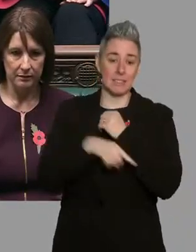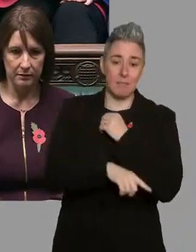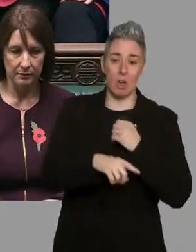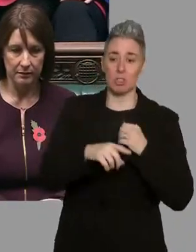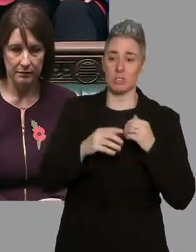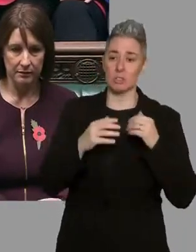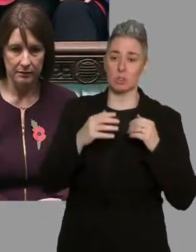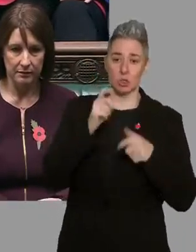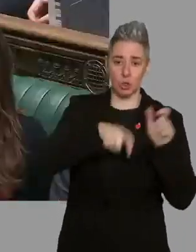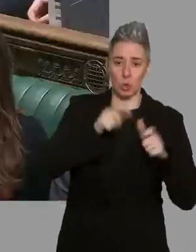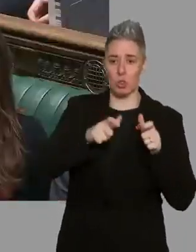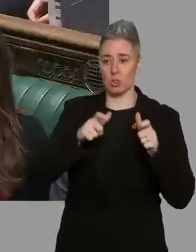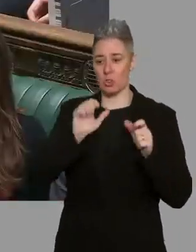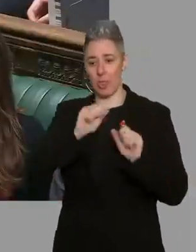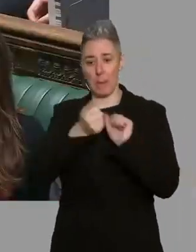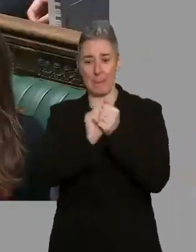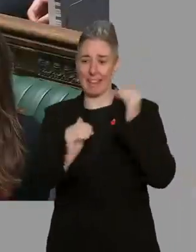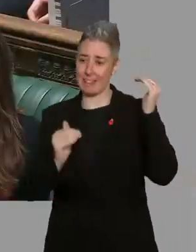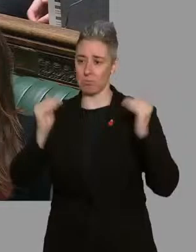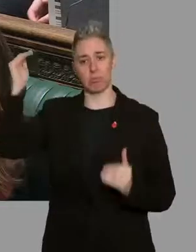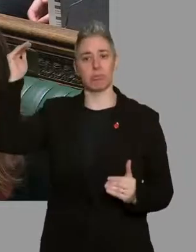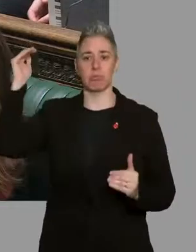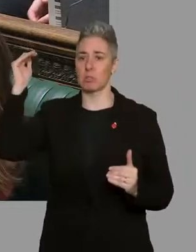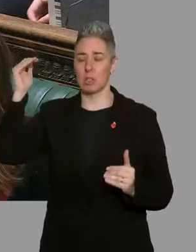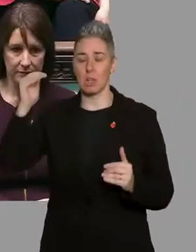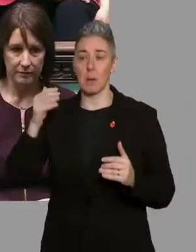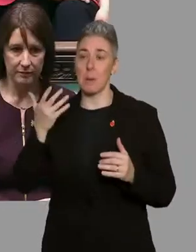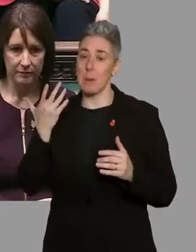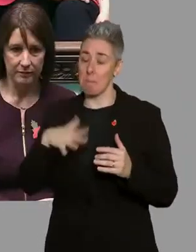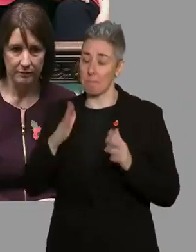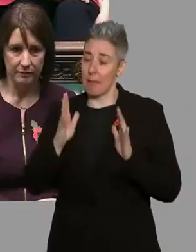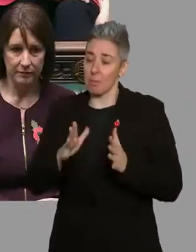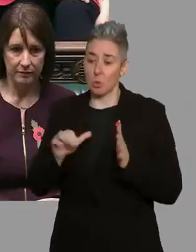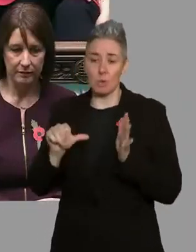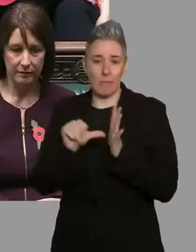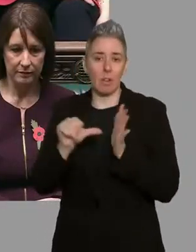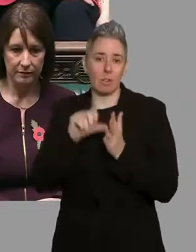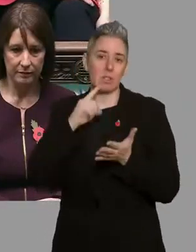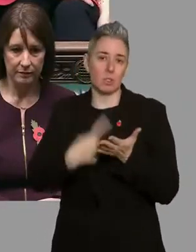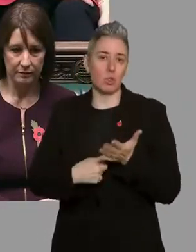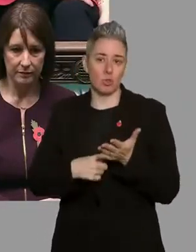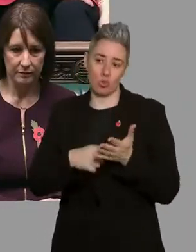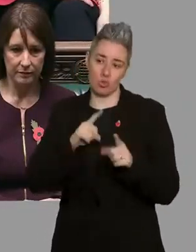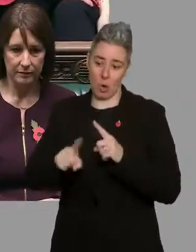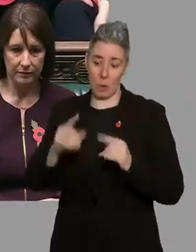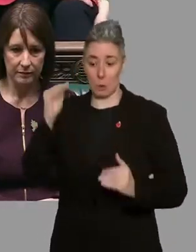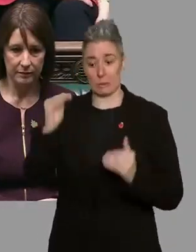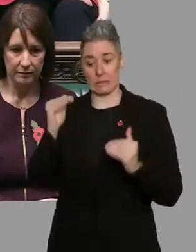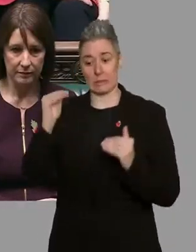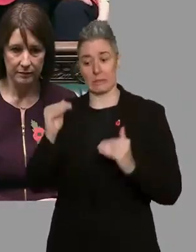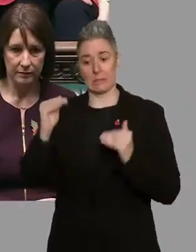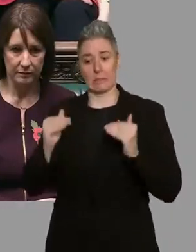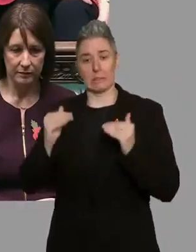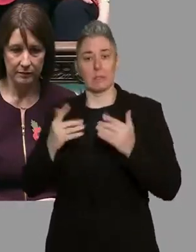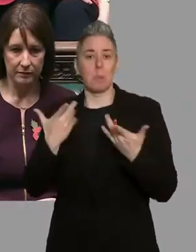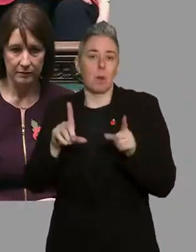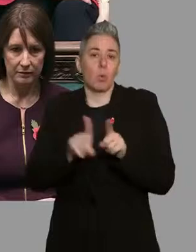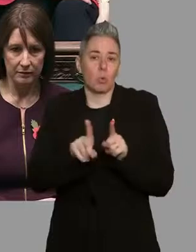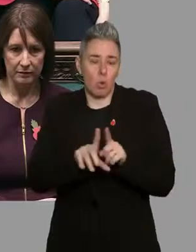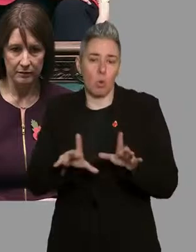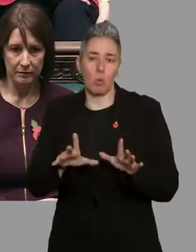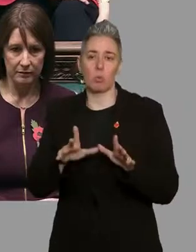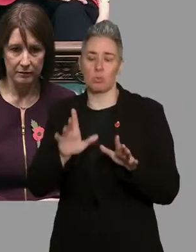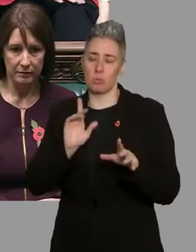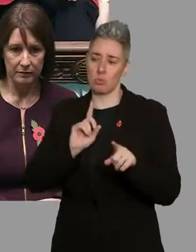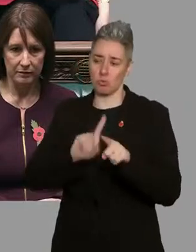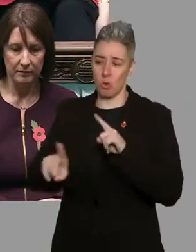tough decisions to put that on a secure footing, but we are also taking the step of easing the living pressures by increasing the